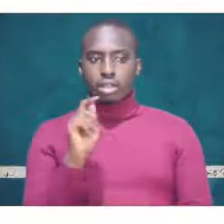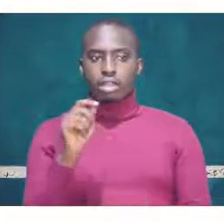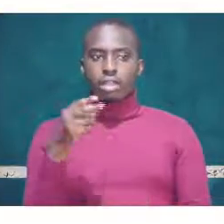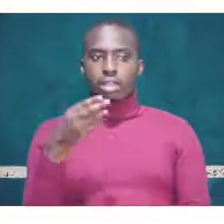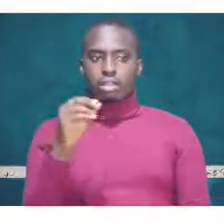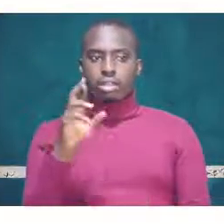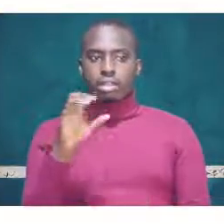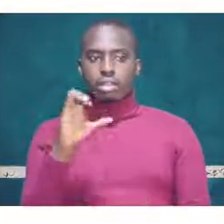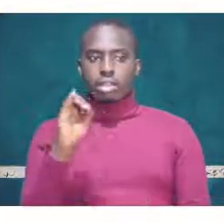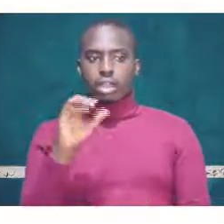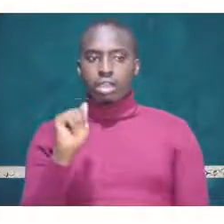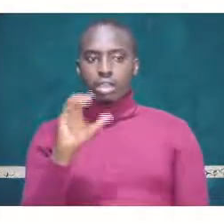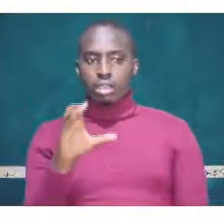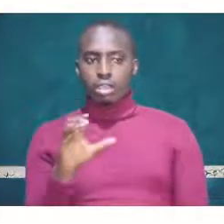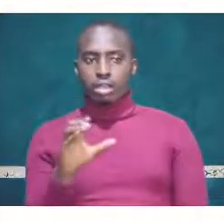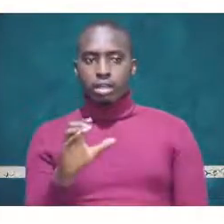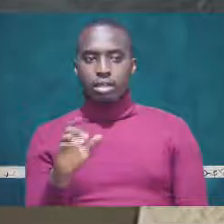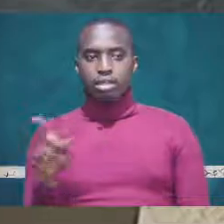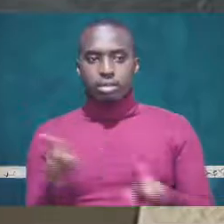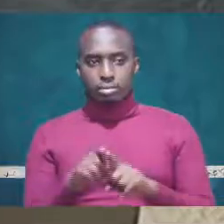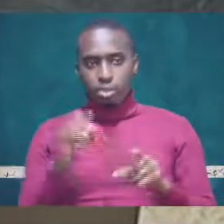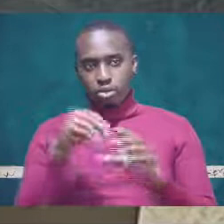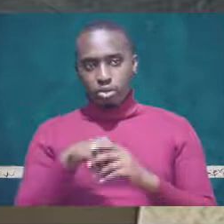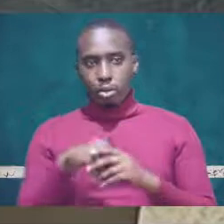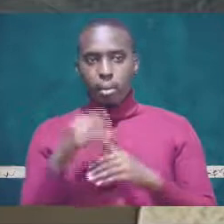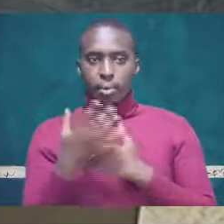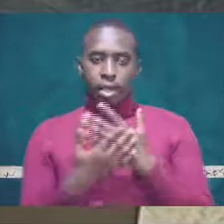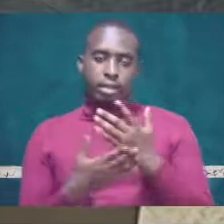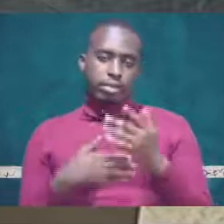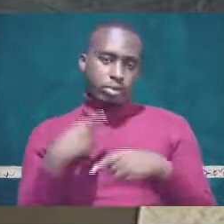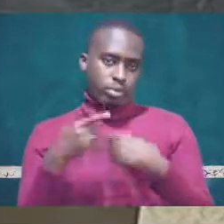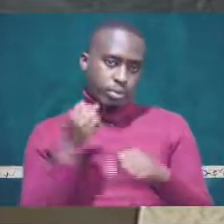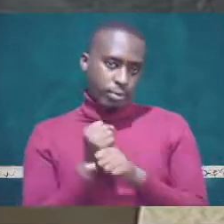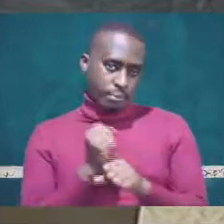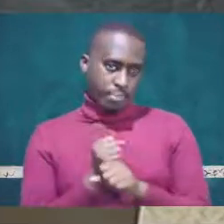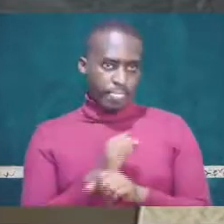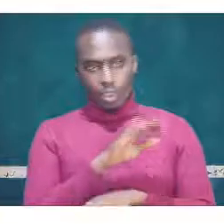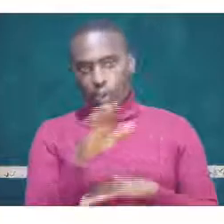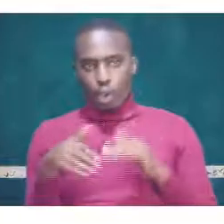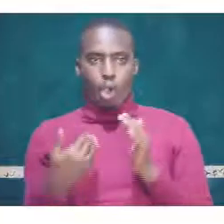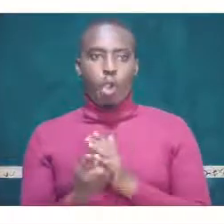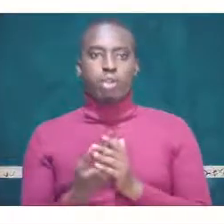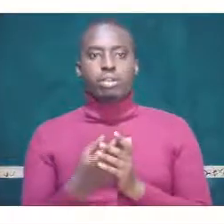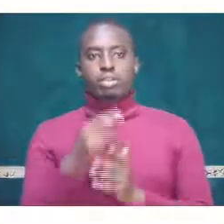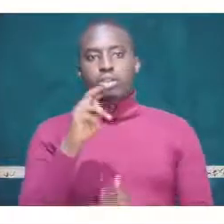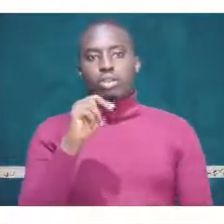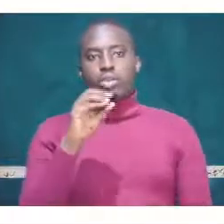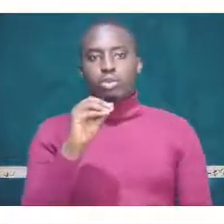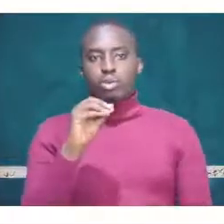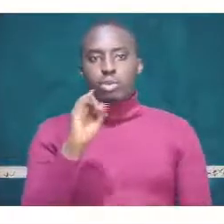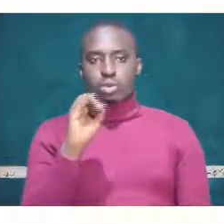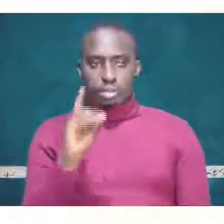also emptying back the lymph fluid into the blood saturation. So all these are nodes that are responsible